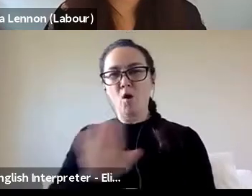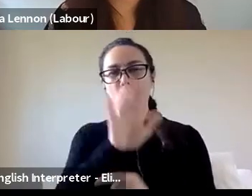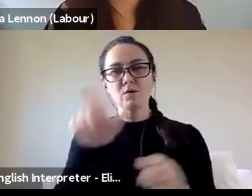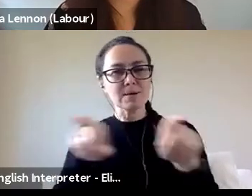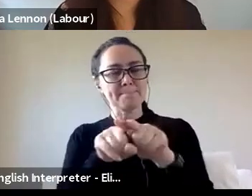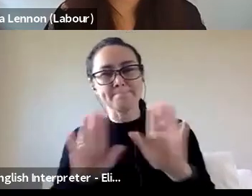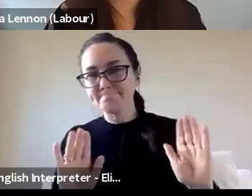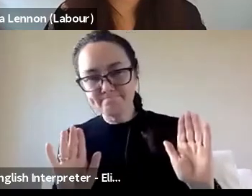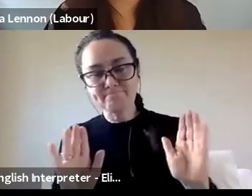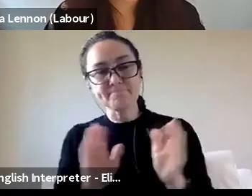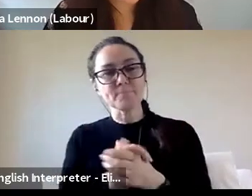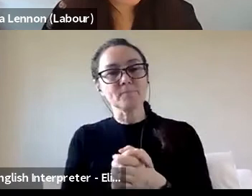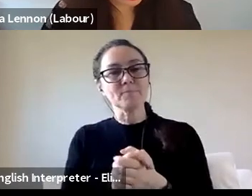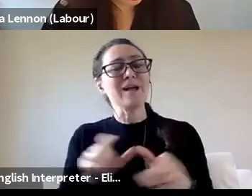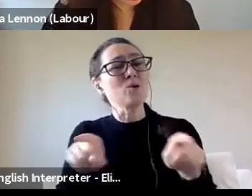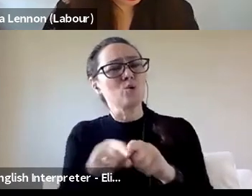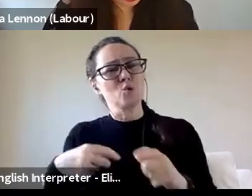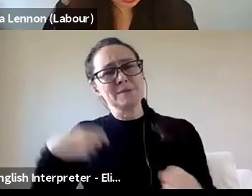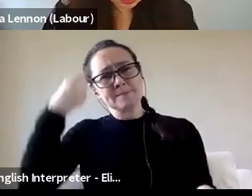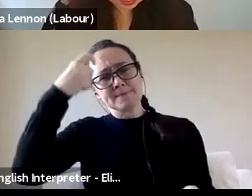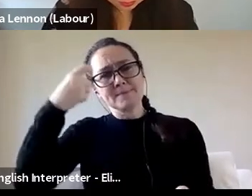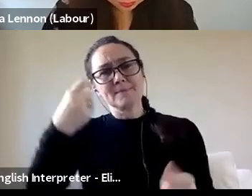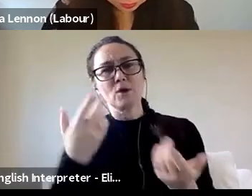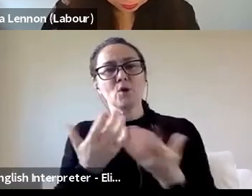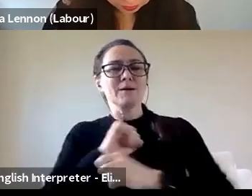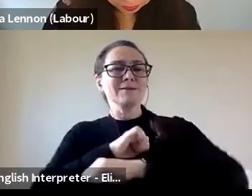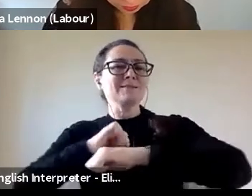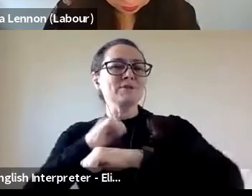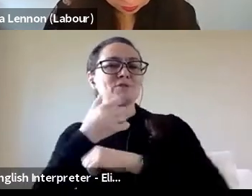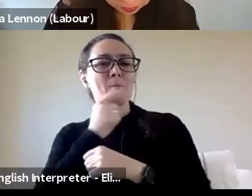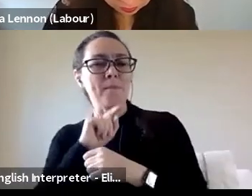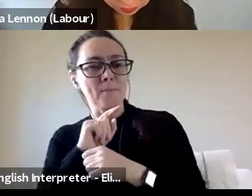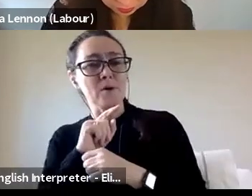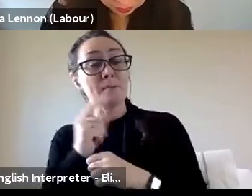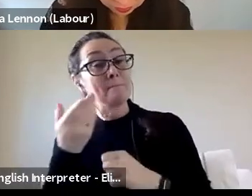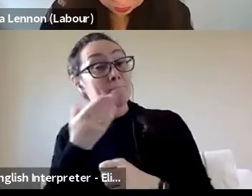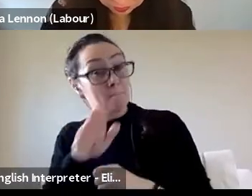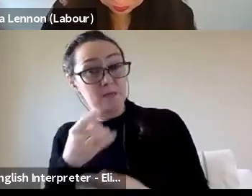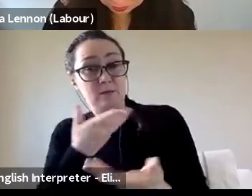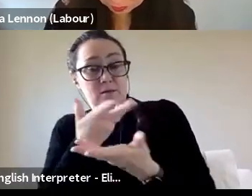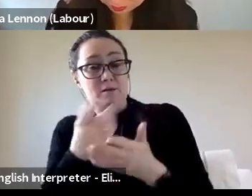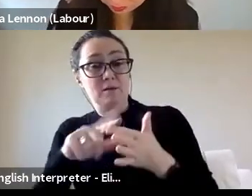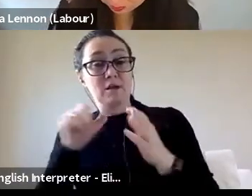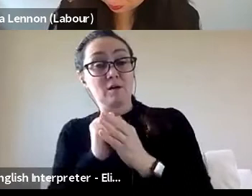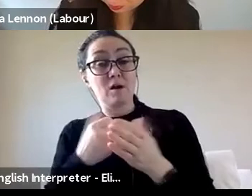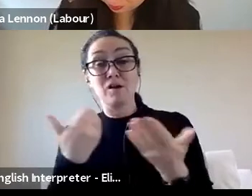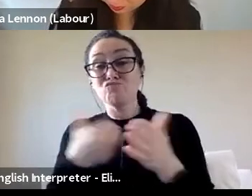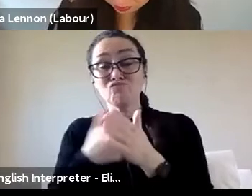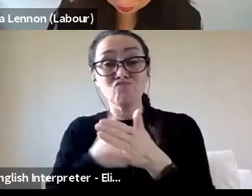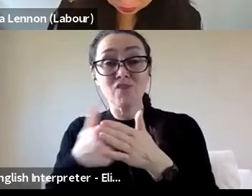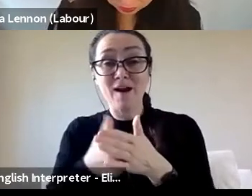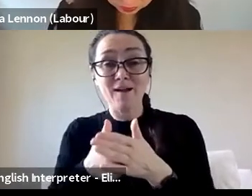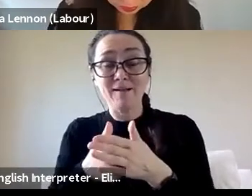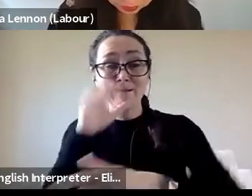of spaces for people. Again, it's been picked up on in Edinburgh. Often these things are designed with